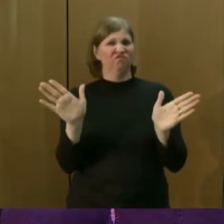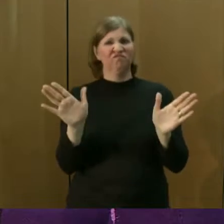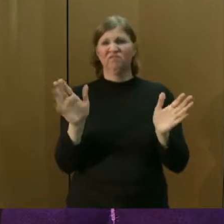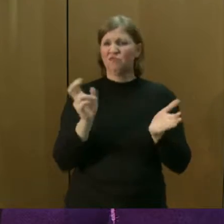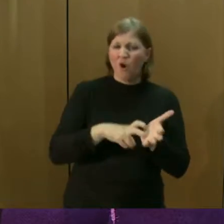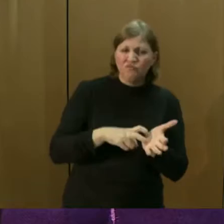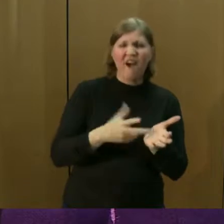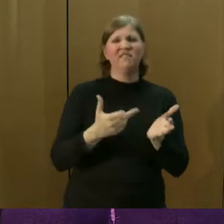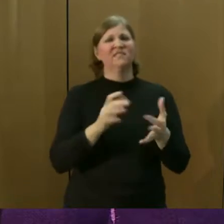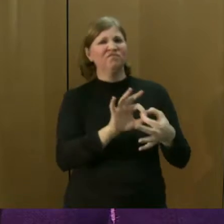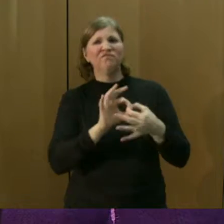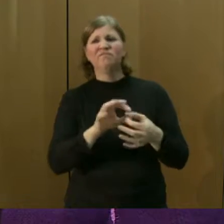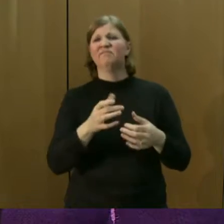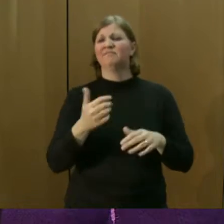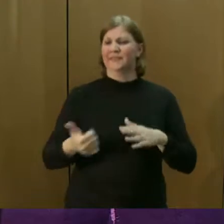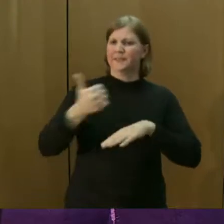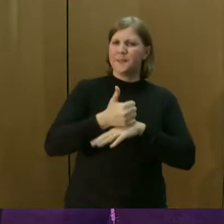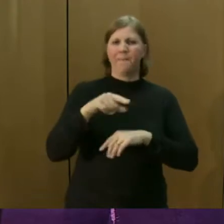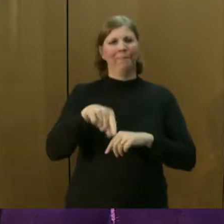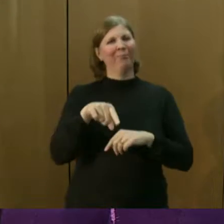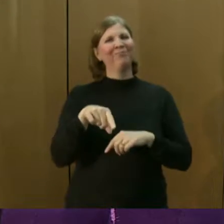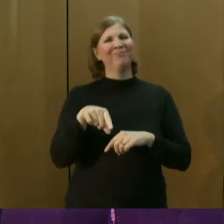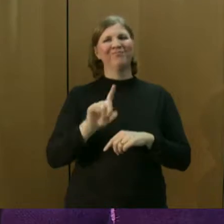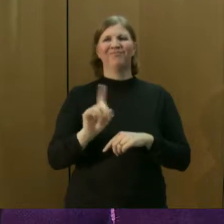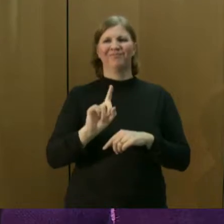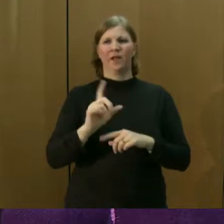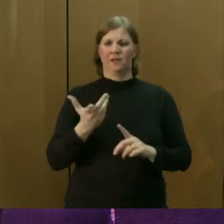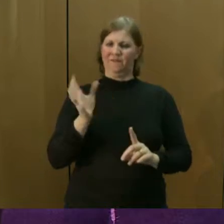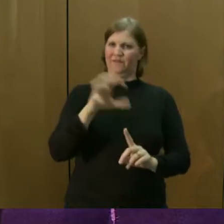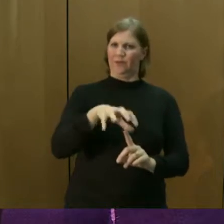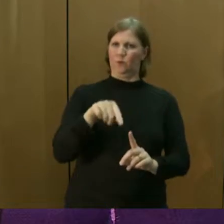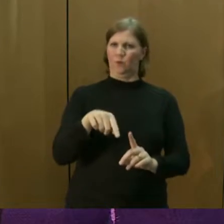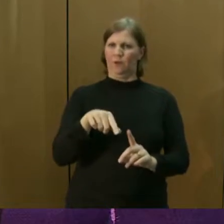of the building itself in terms of its technical